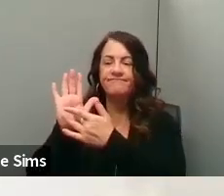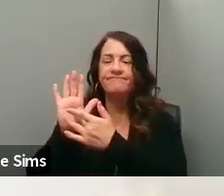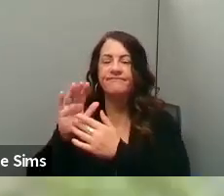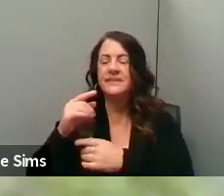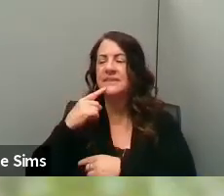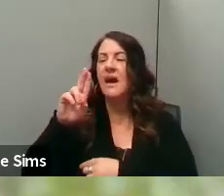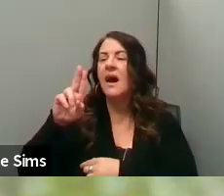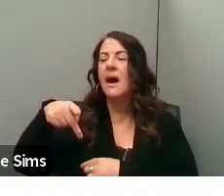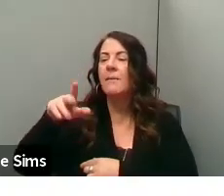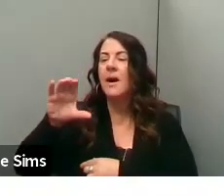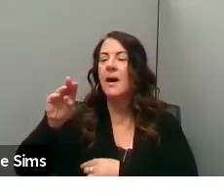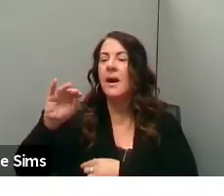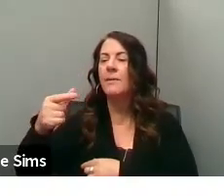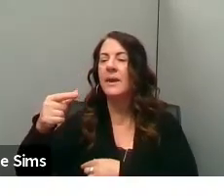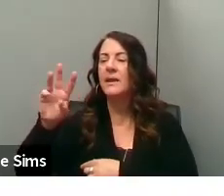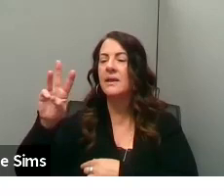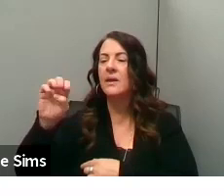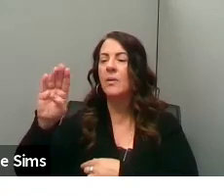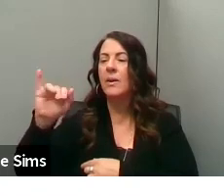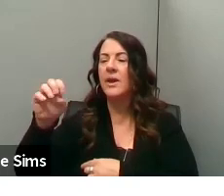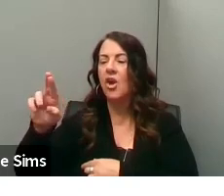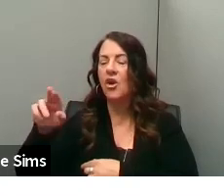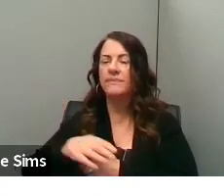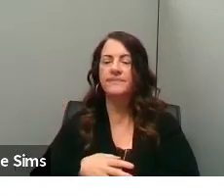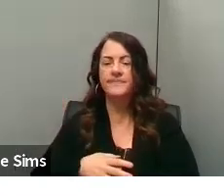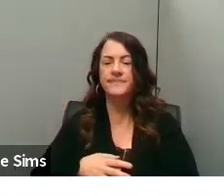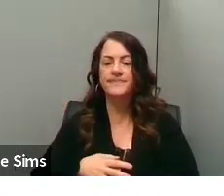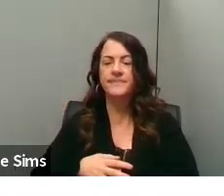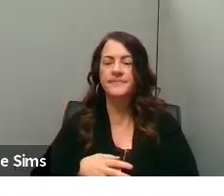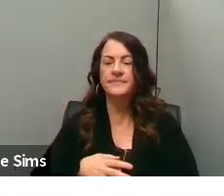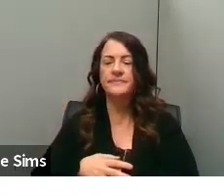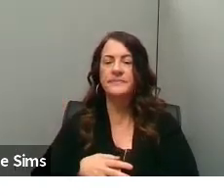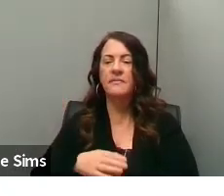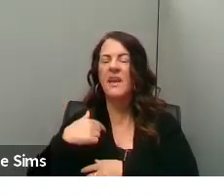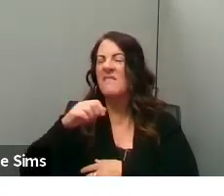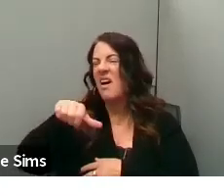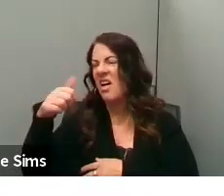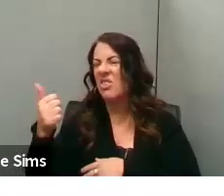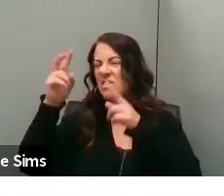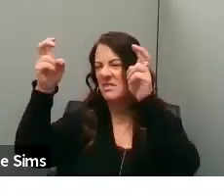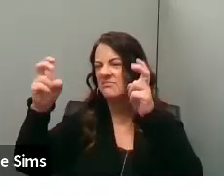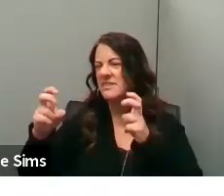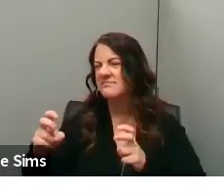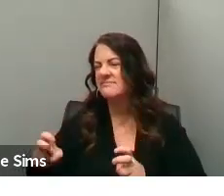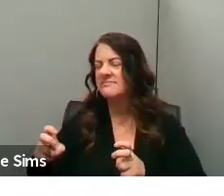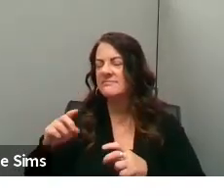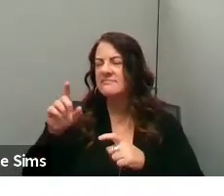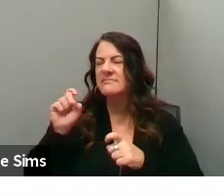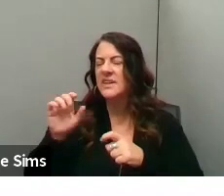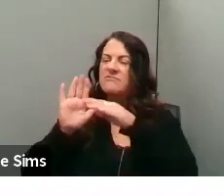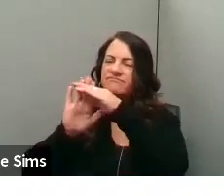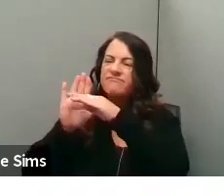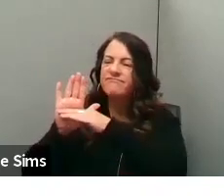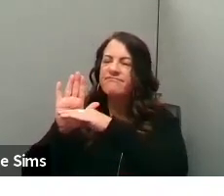Webinars. In addition to our employment training series, we have several other topics listed here. The